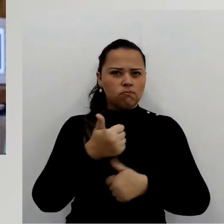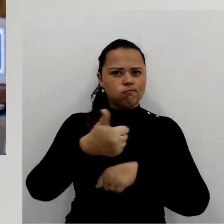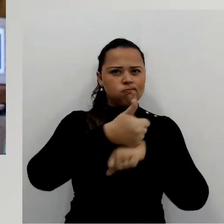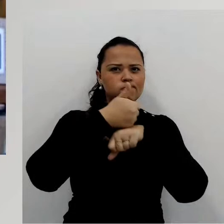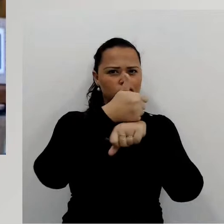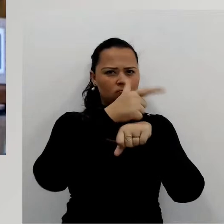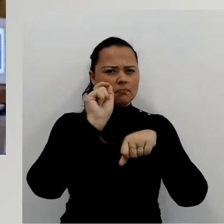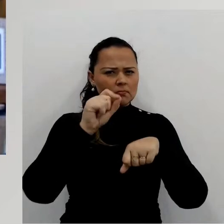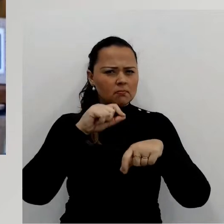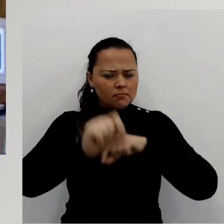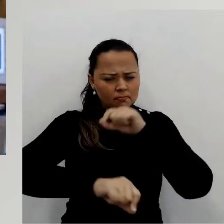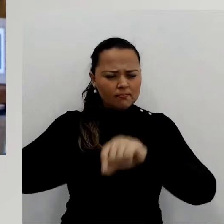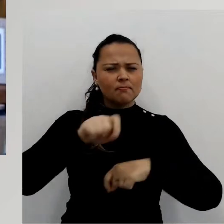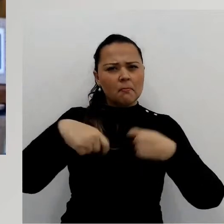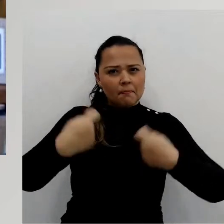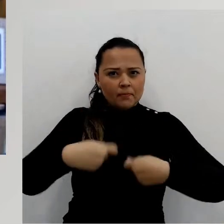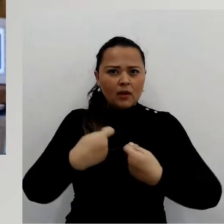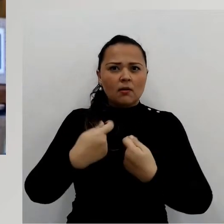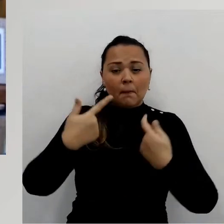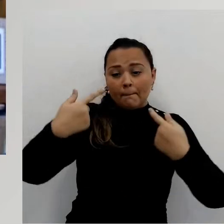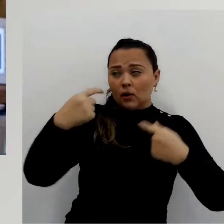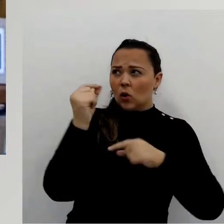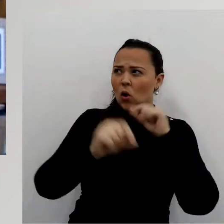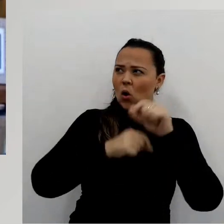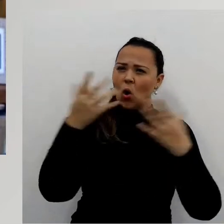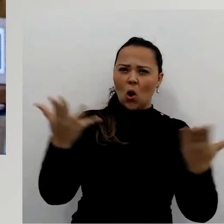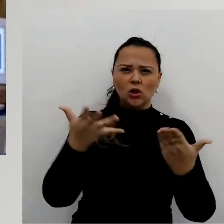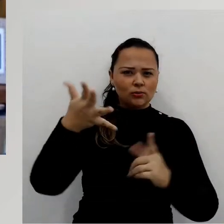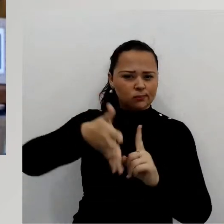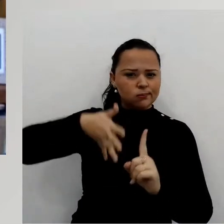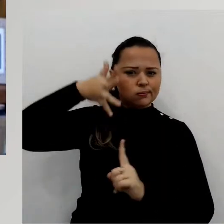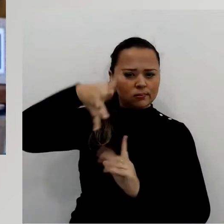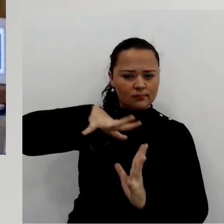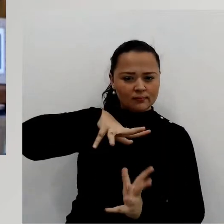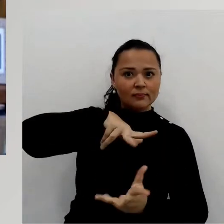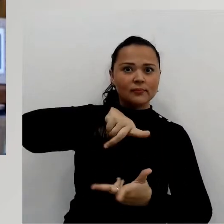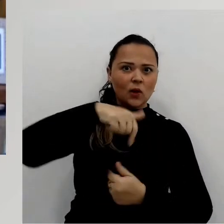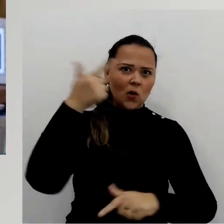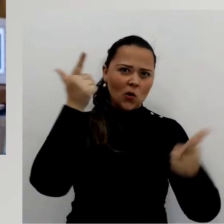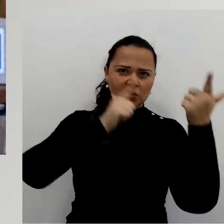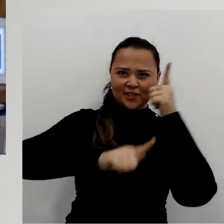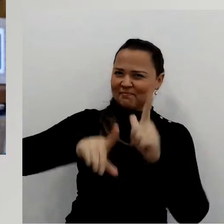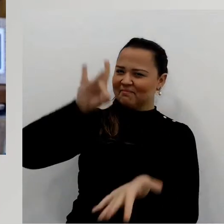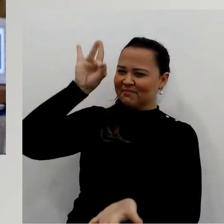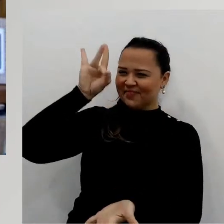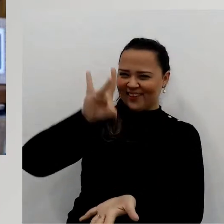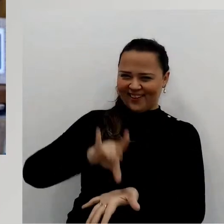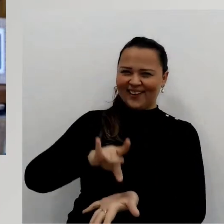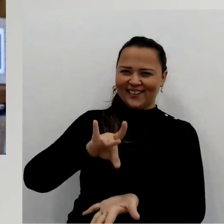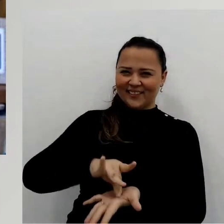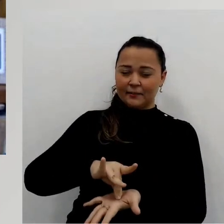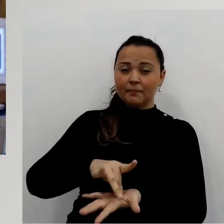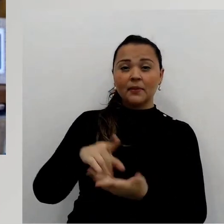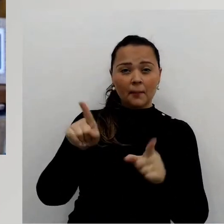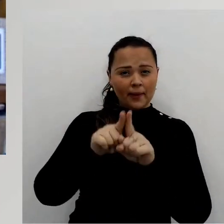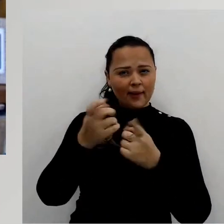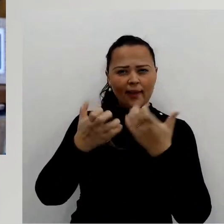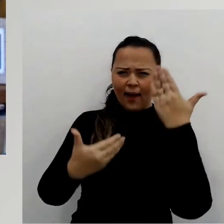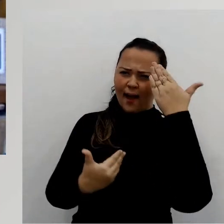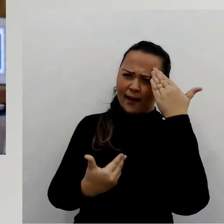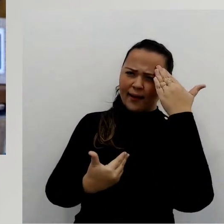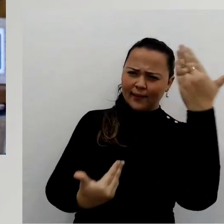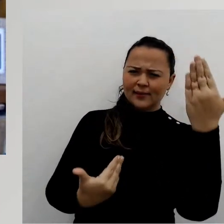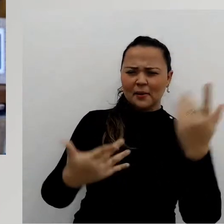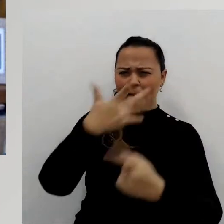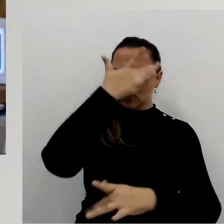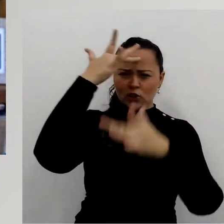of Sidney and Anversa so that this international seminar could be a reality. I also thank